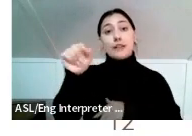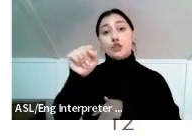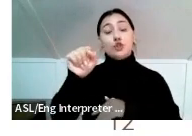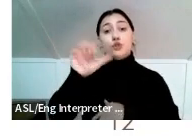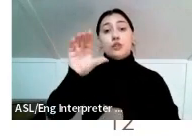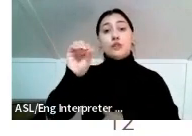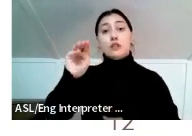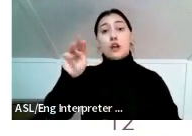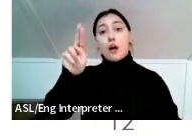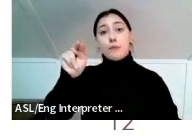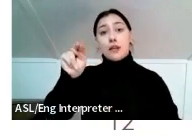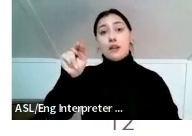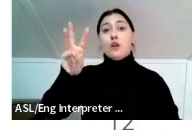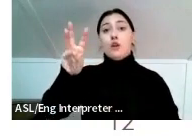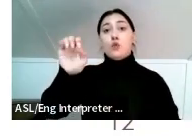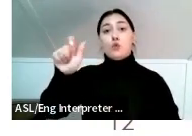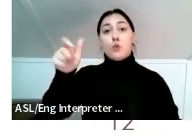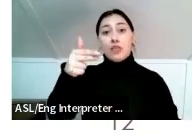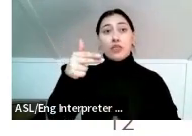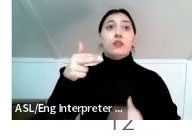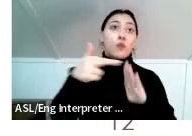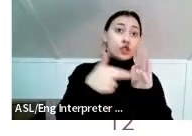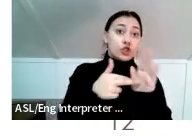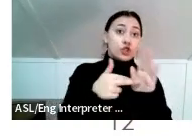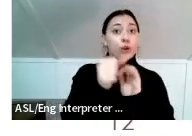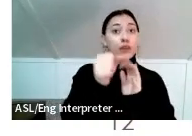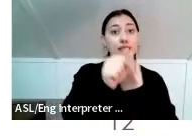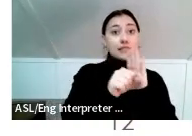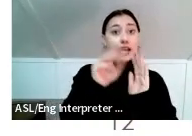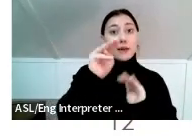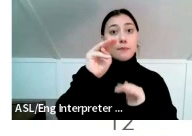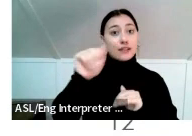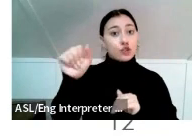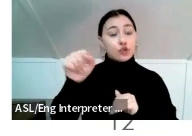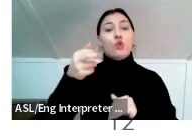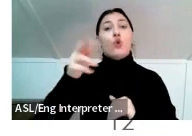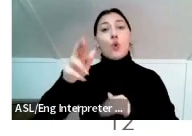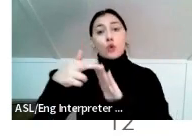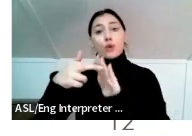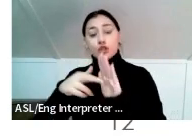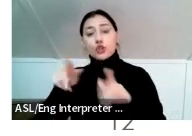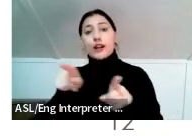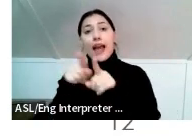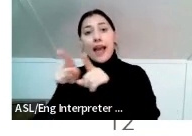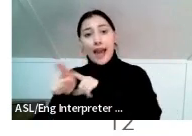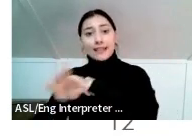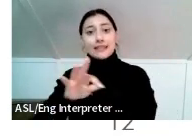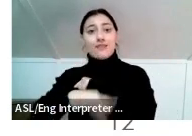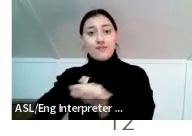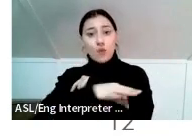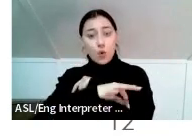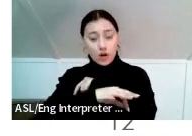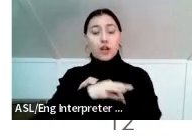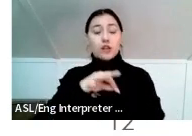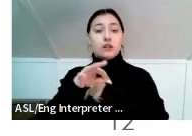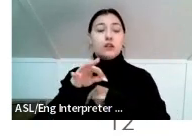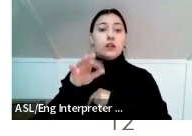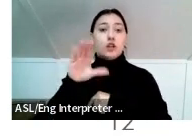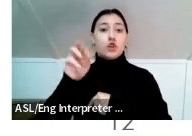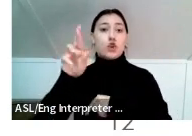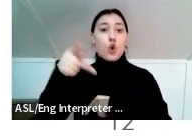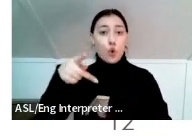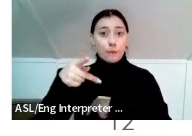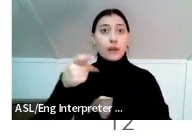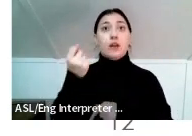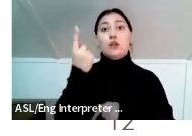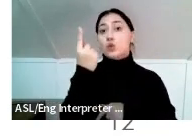or registered as a foreign corporation. Those statuses need to be up to date, so not dissolved,